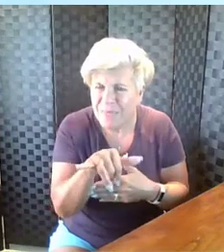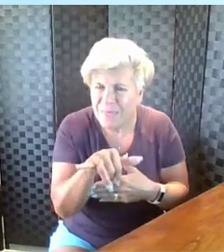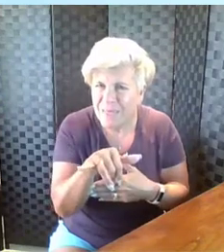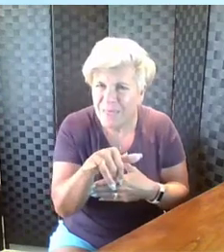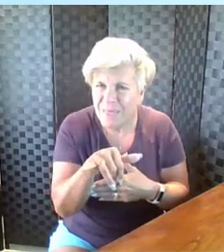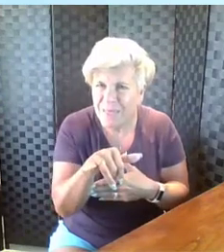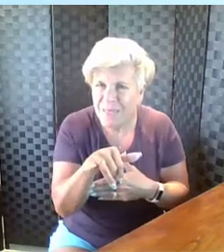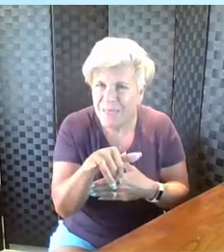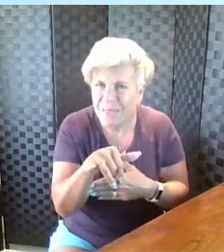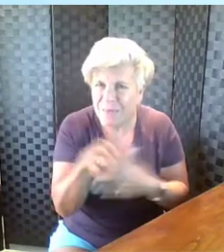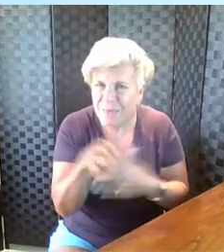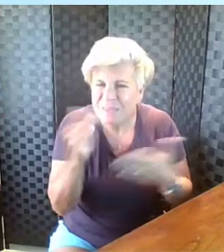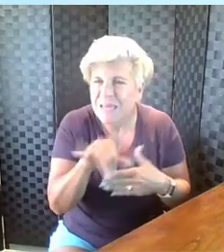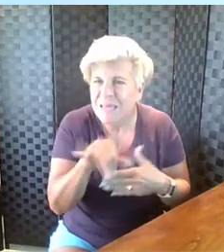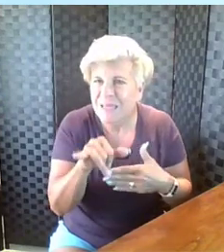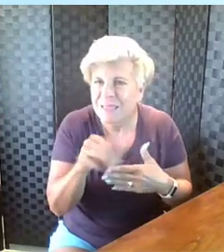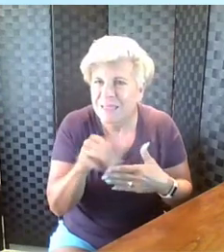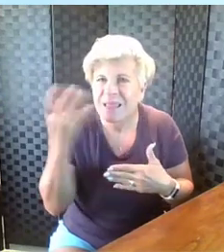And if you know what it is, yell it out.